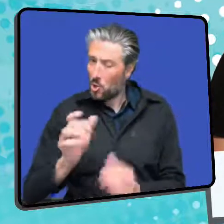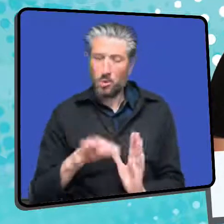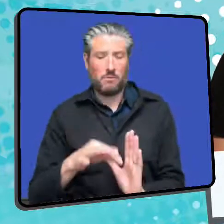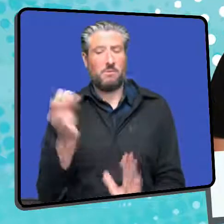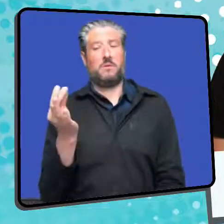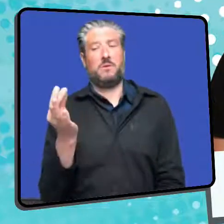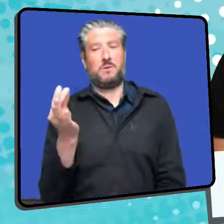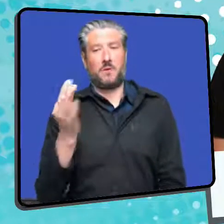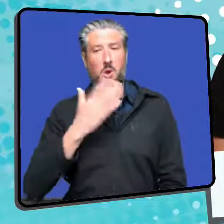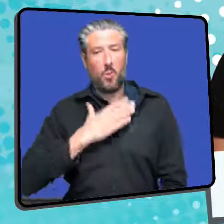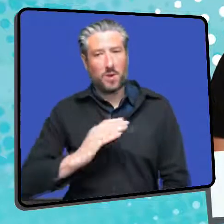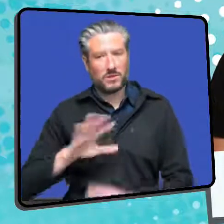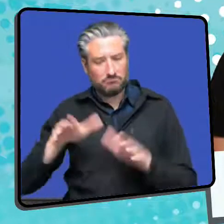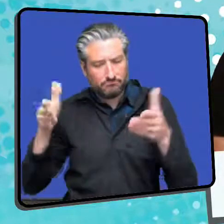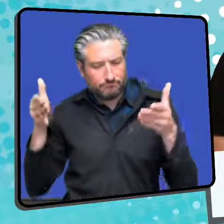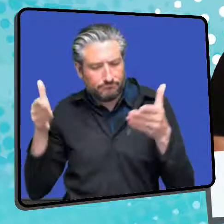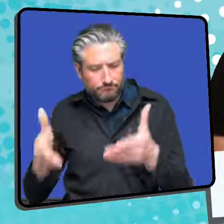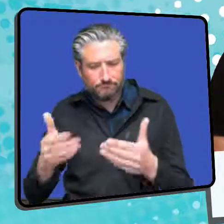I guess